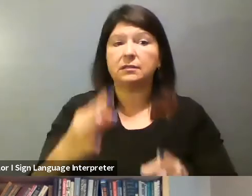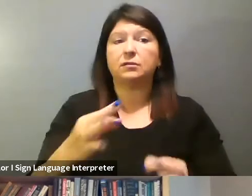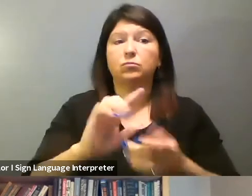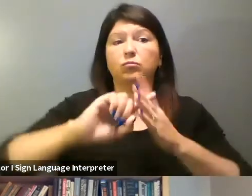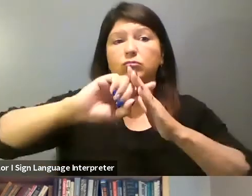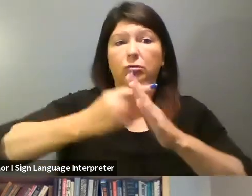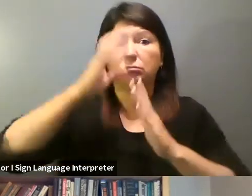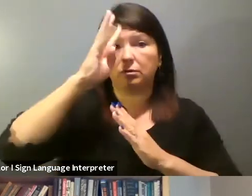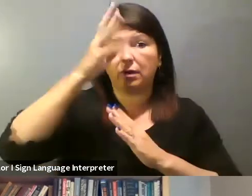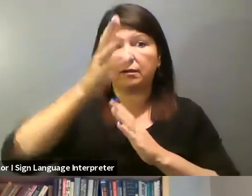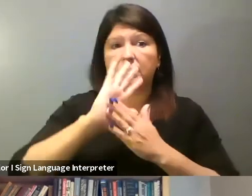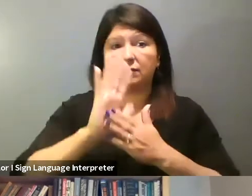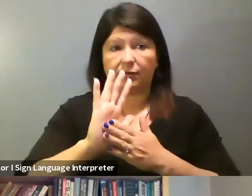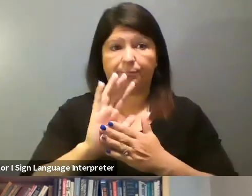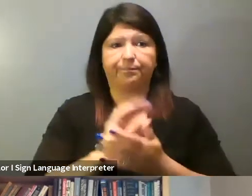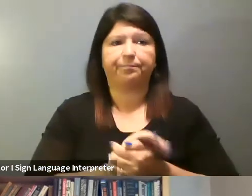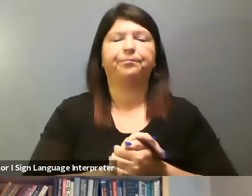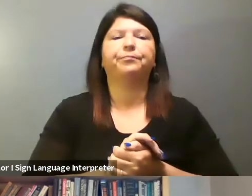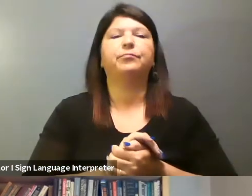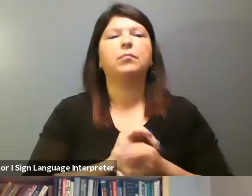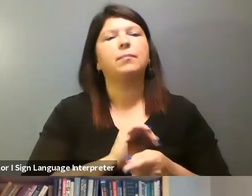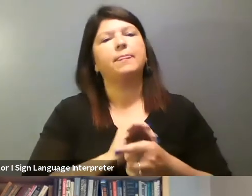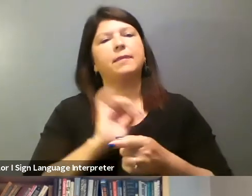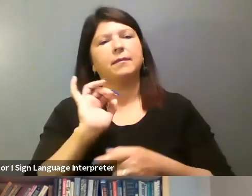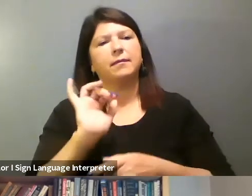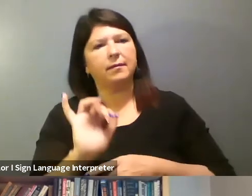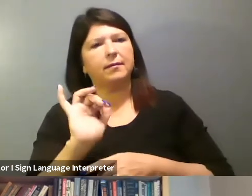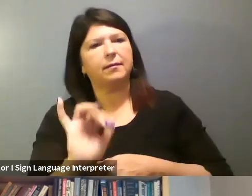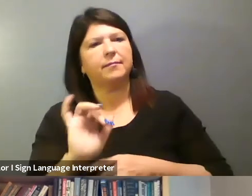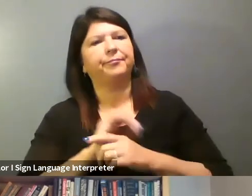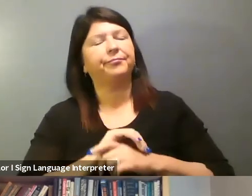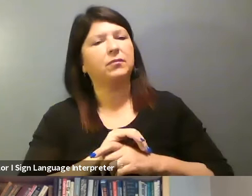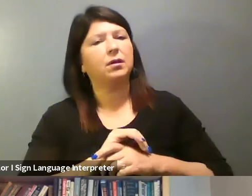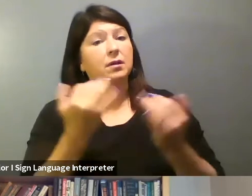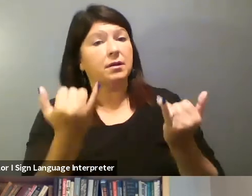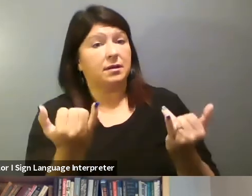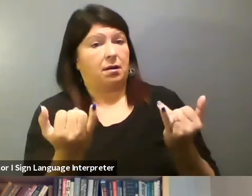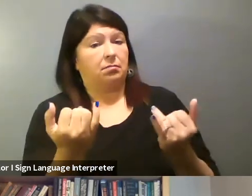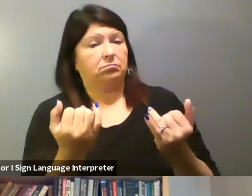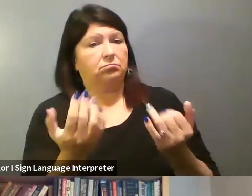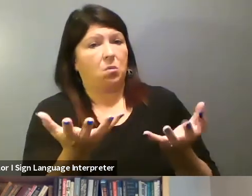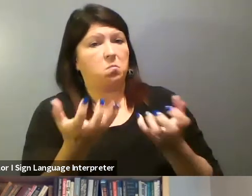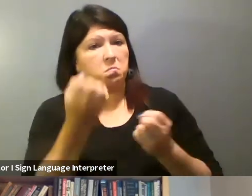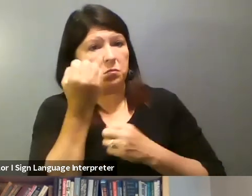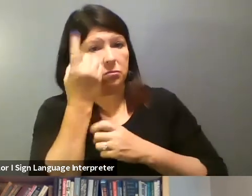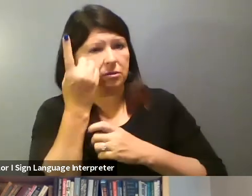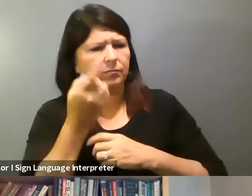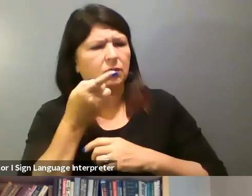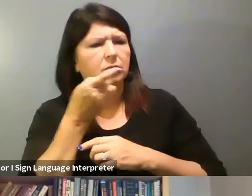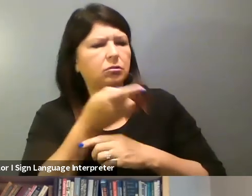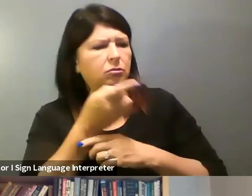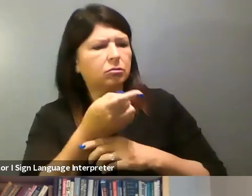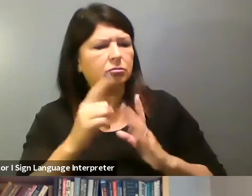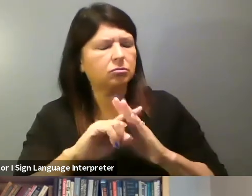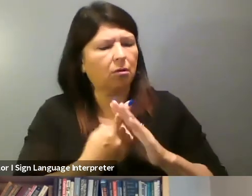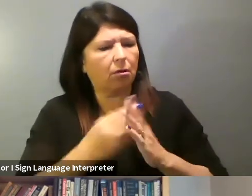now. Let me understand, when you first learned about what was going